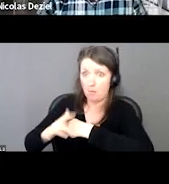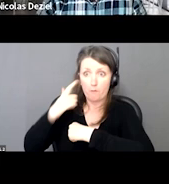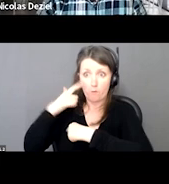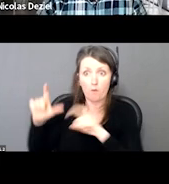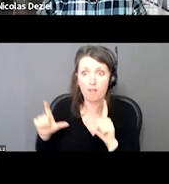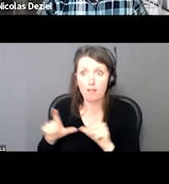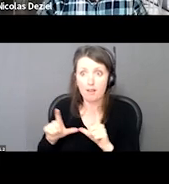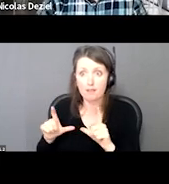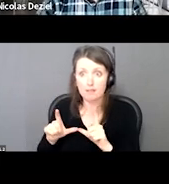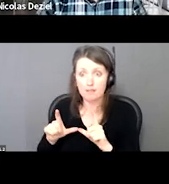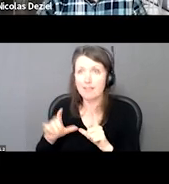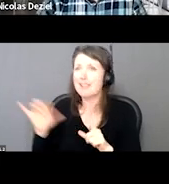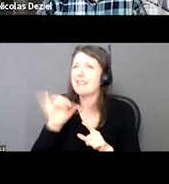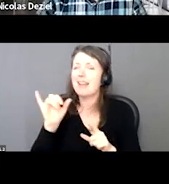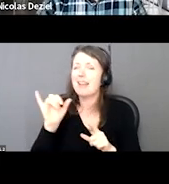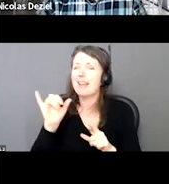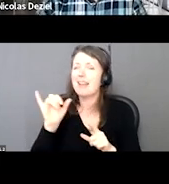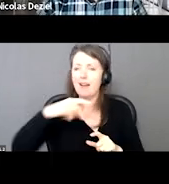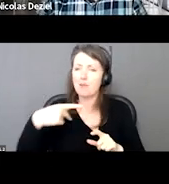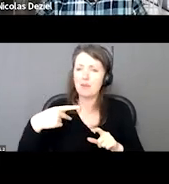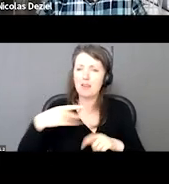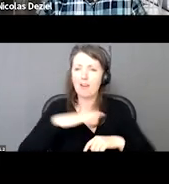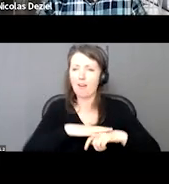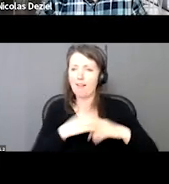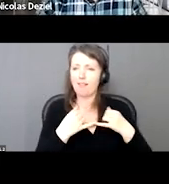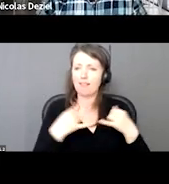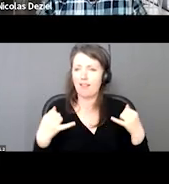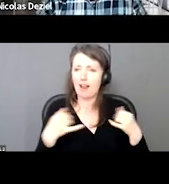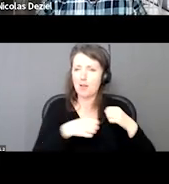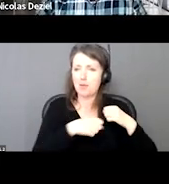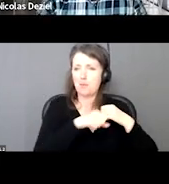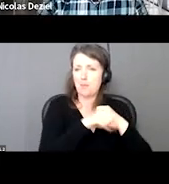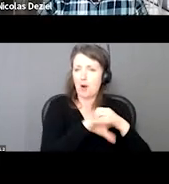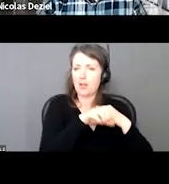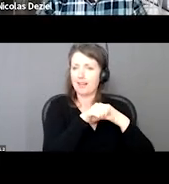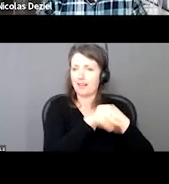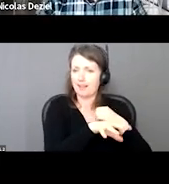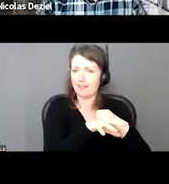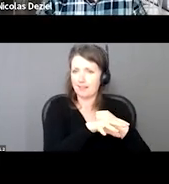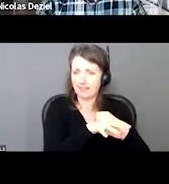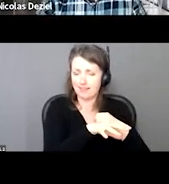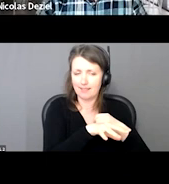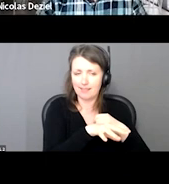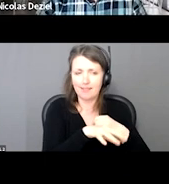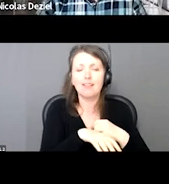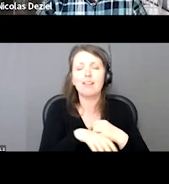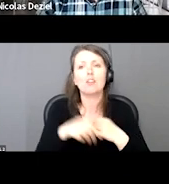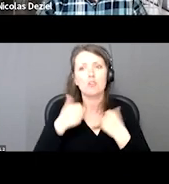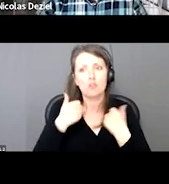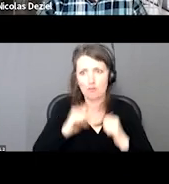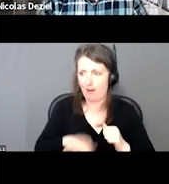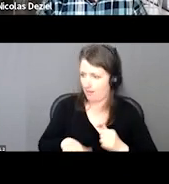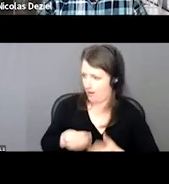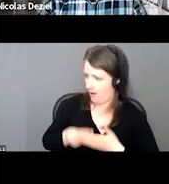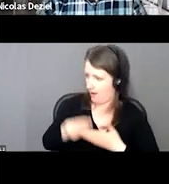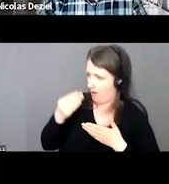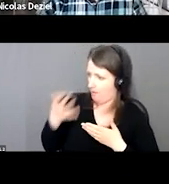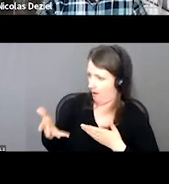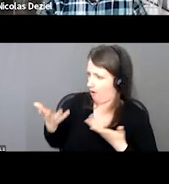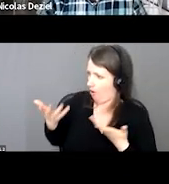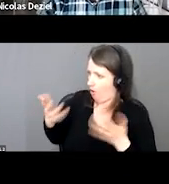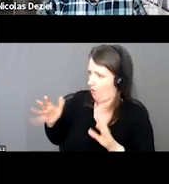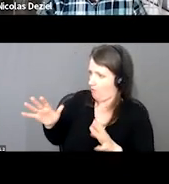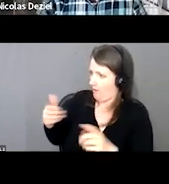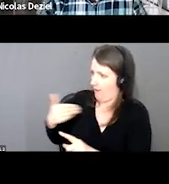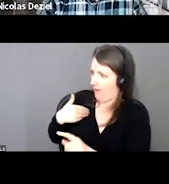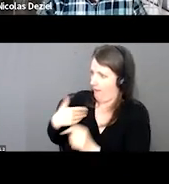online marketplace, right? So instead of buying a used good, you're trying to buy existing technology through a licensing agreement. So